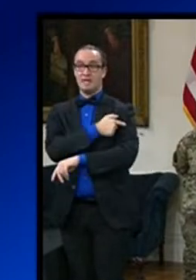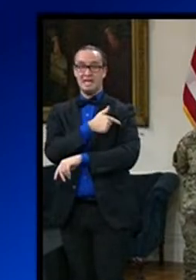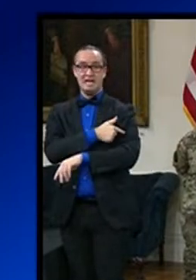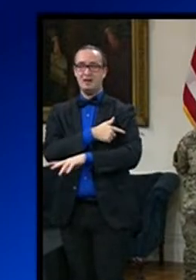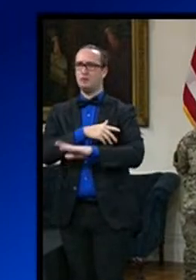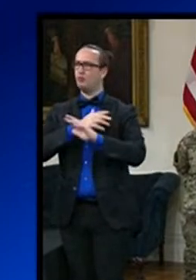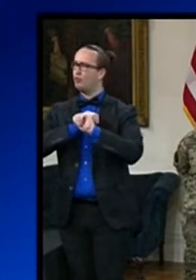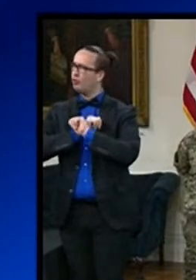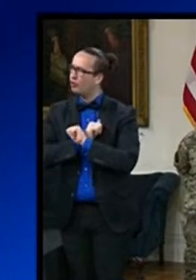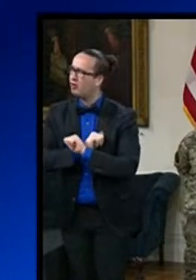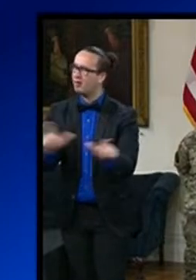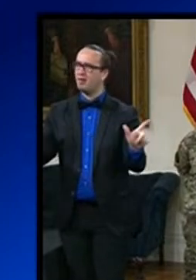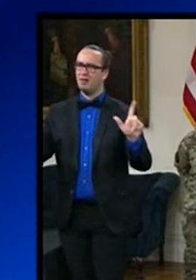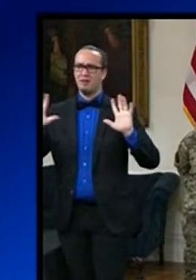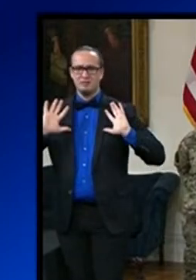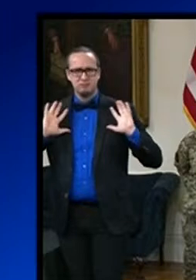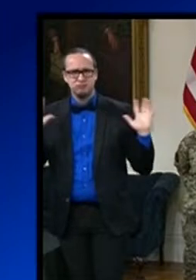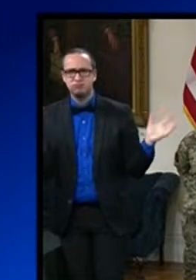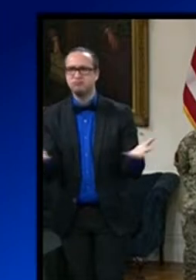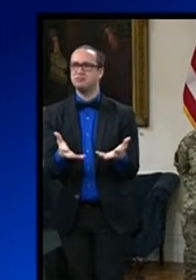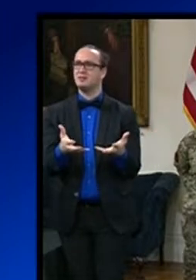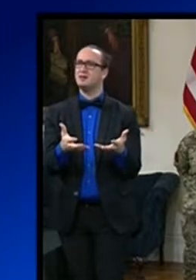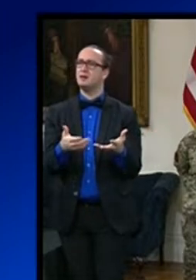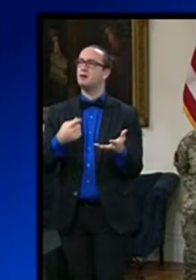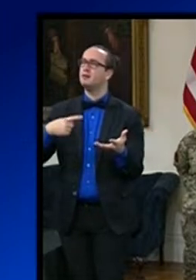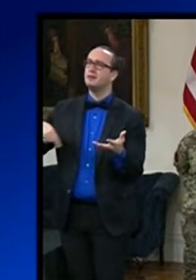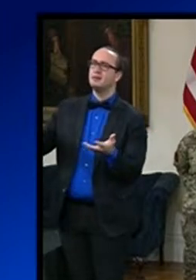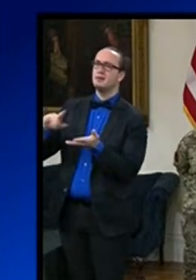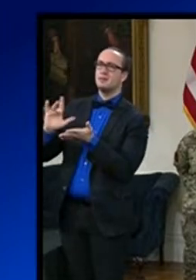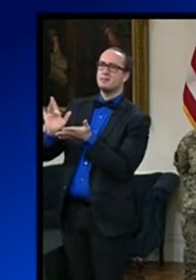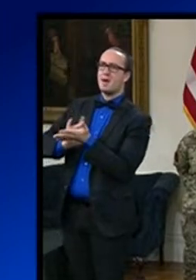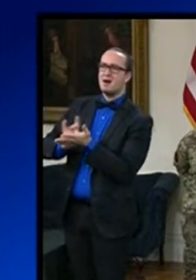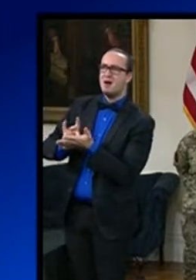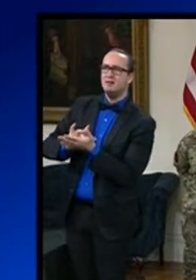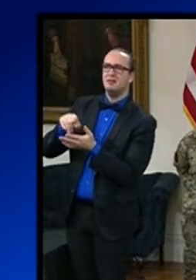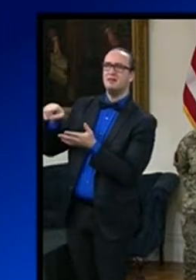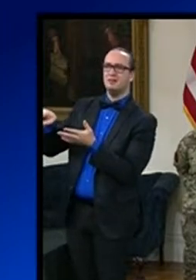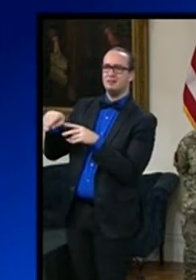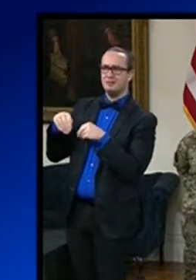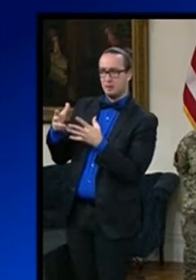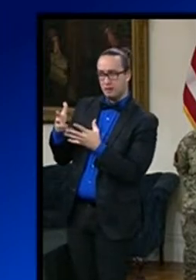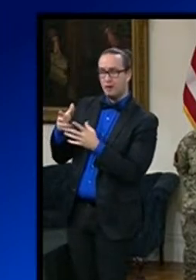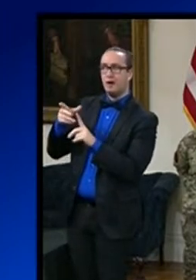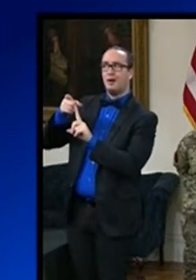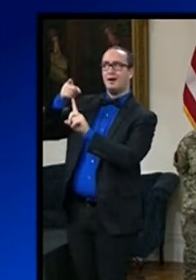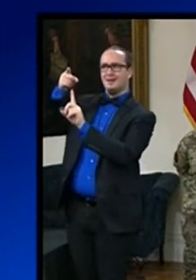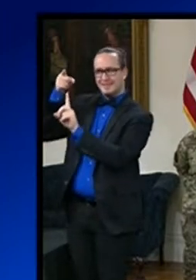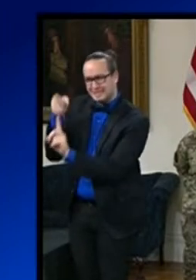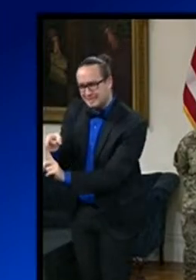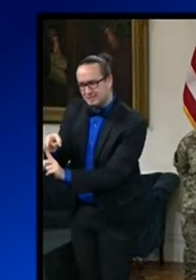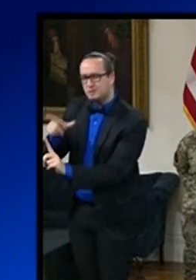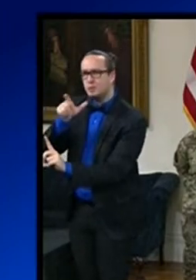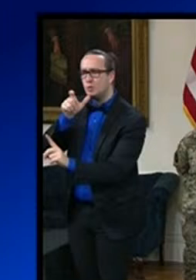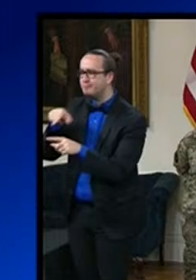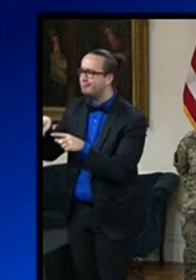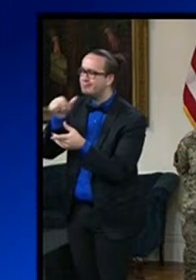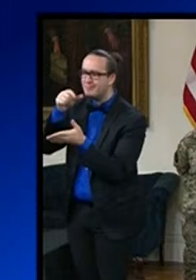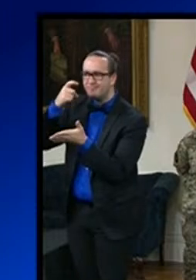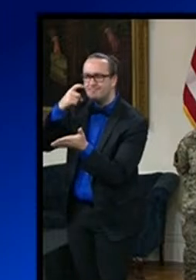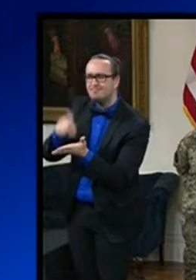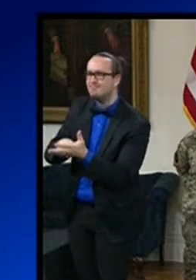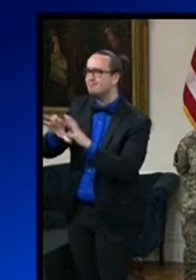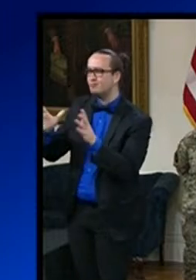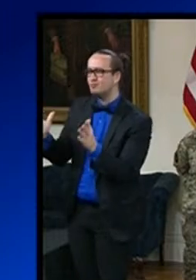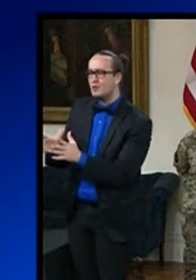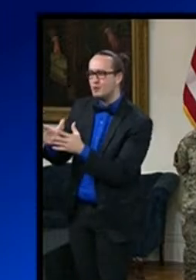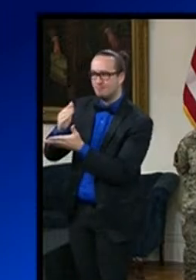vaccinating vulnerable populations. Half of the direct allocations that go to Giant, Walmart, and Safeway are set